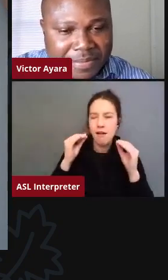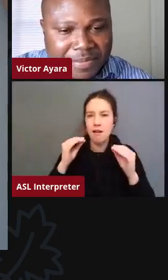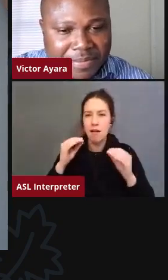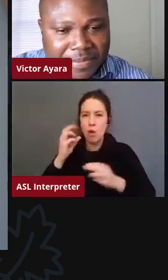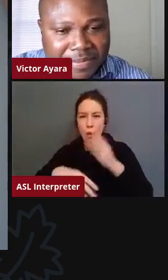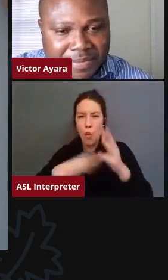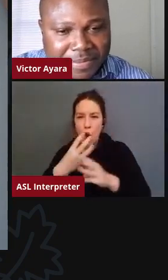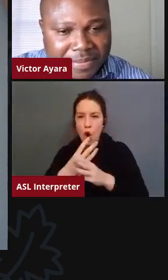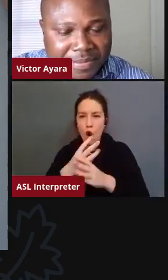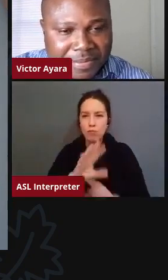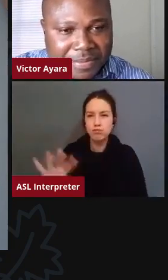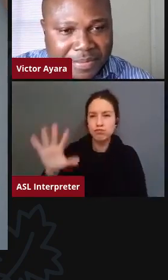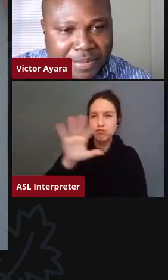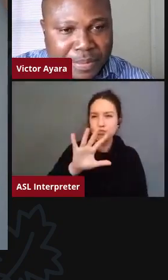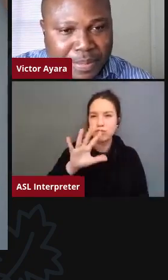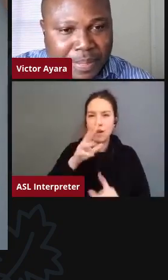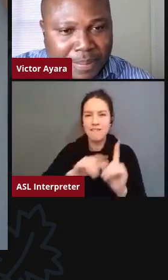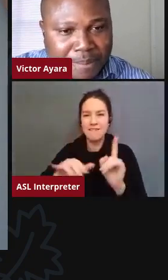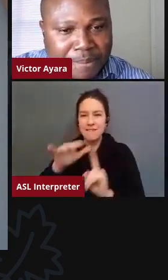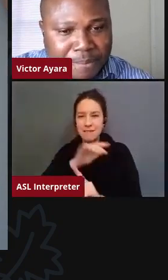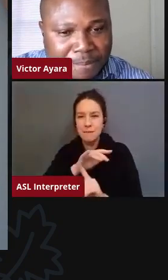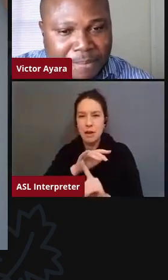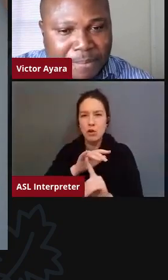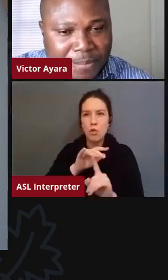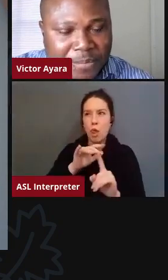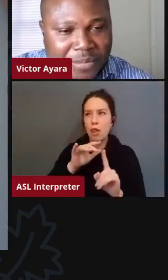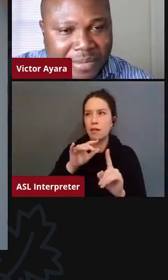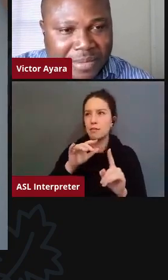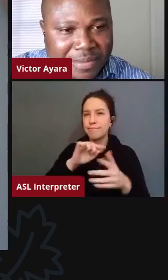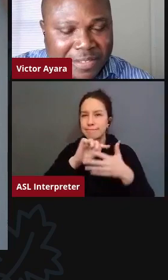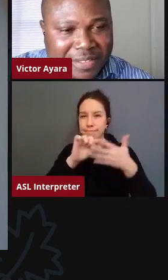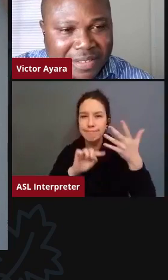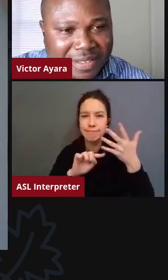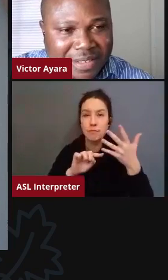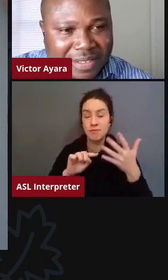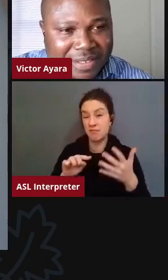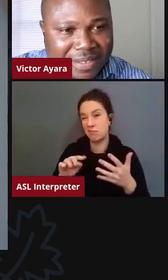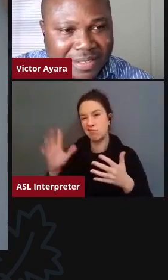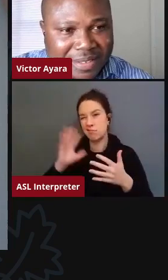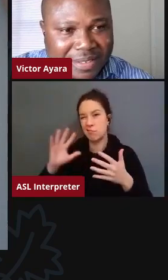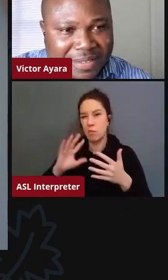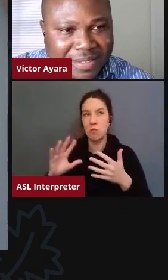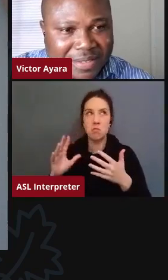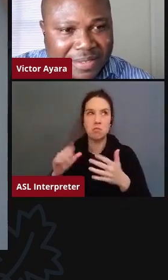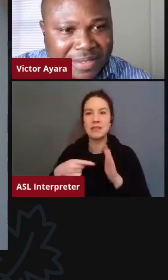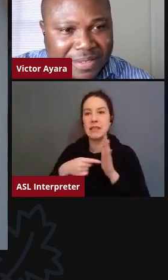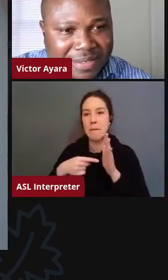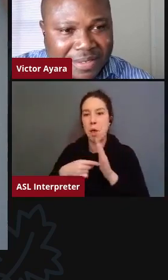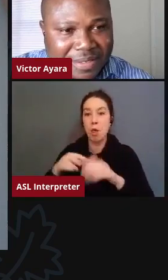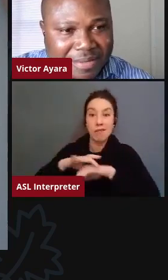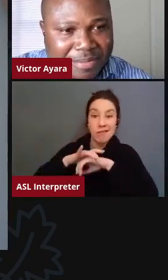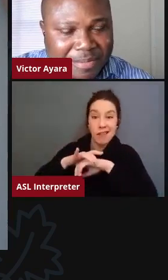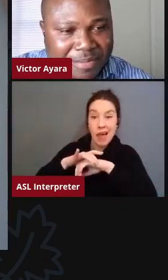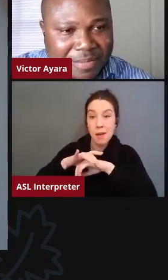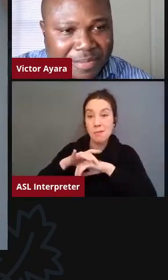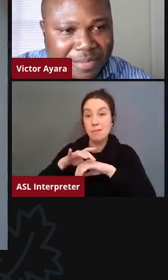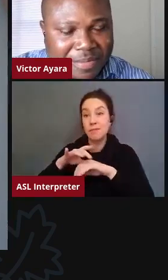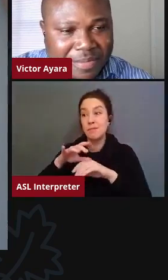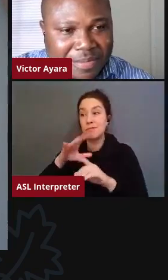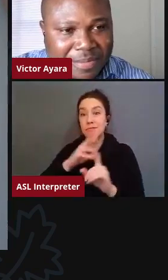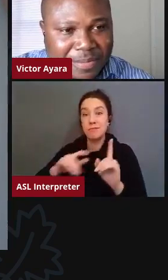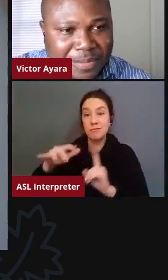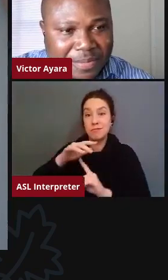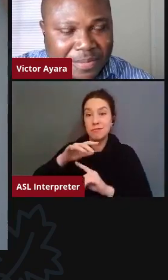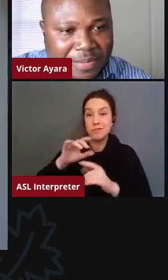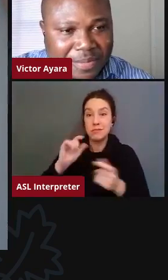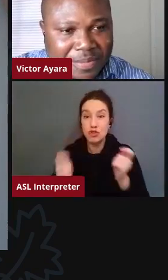in environmental stuff like climate change at that time and things like that. And so I was really interested.